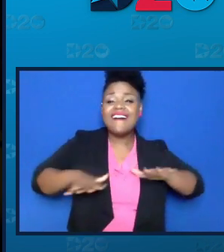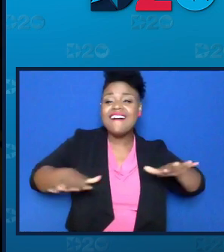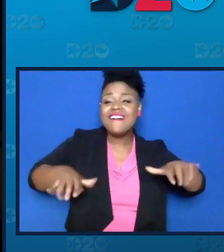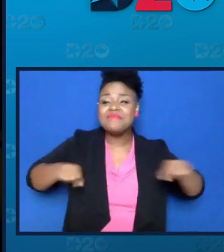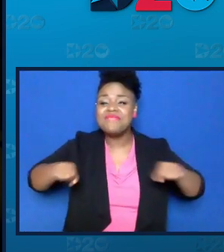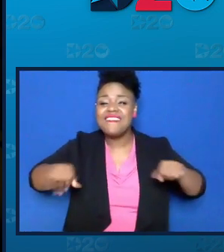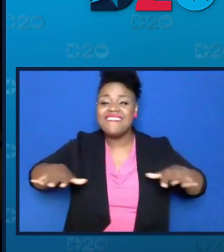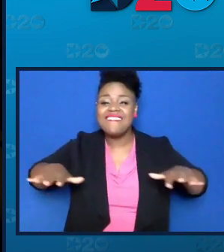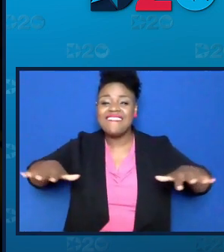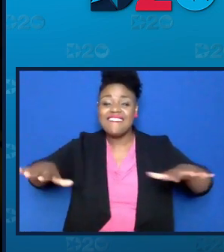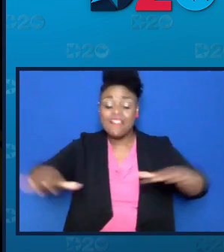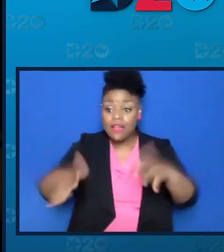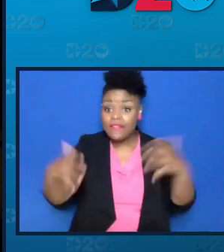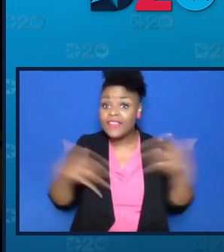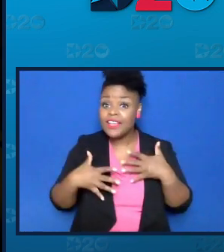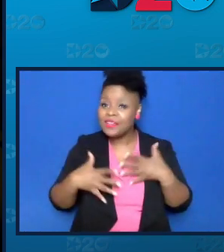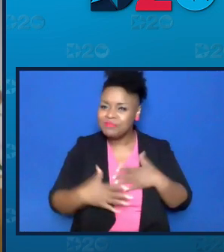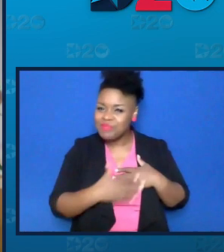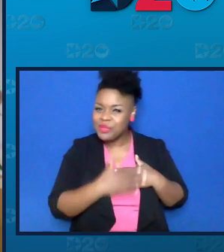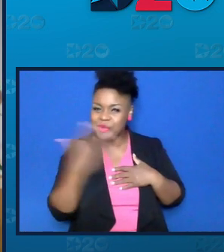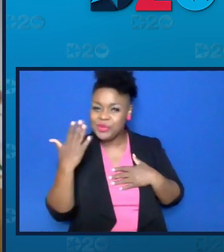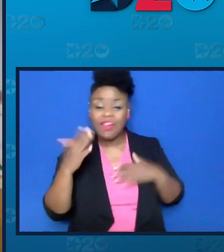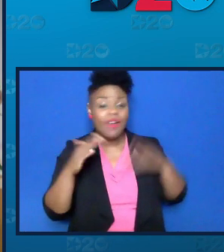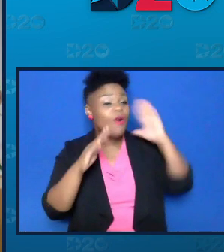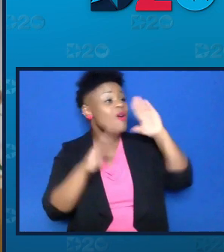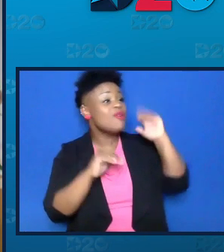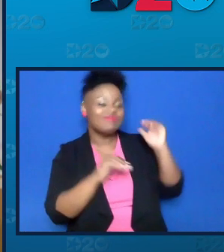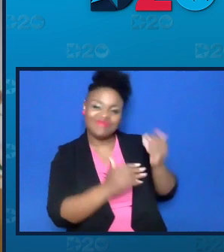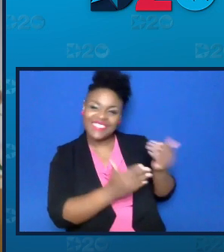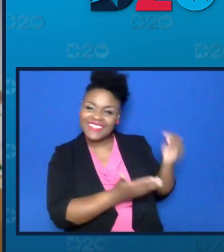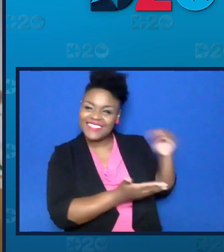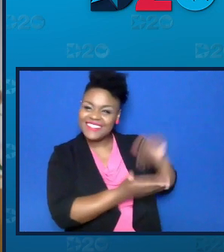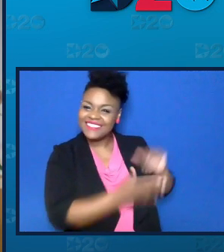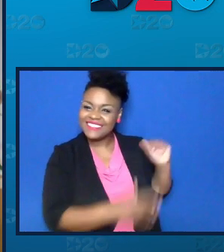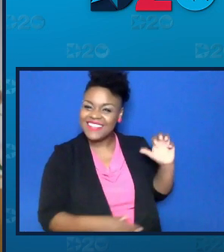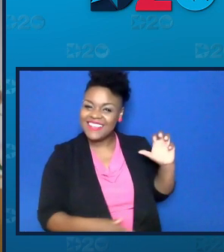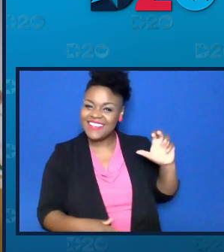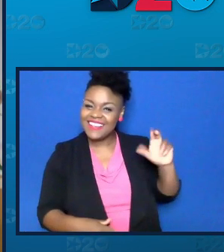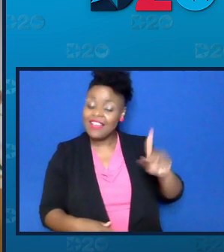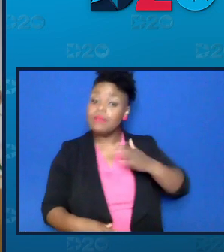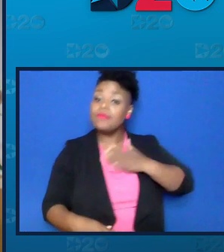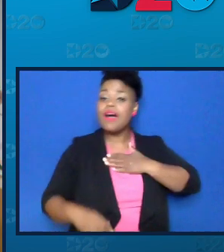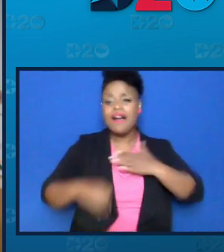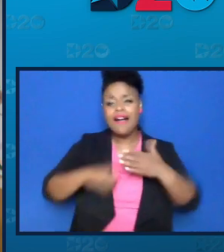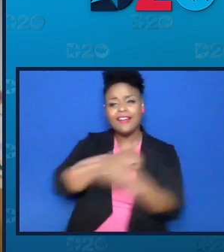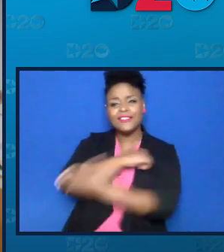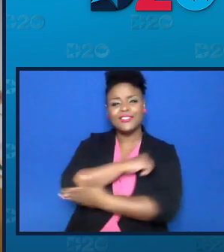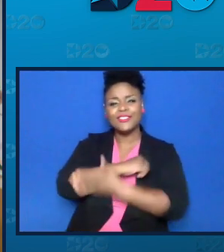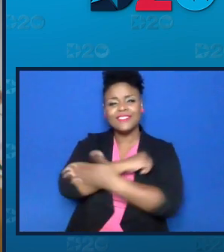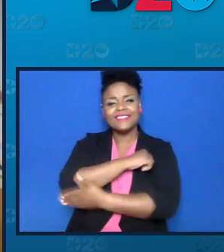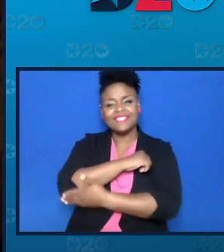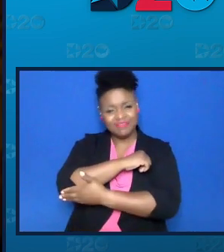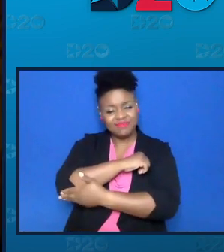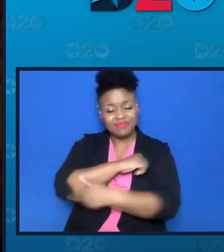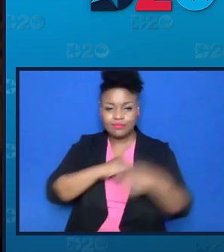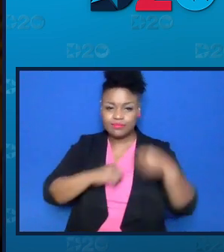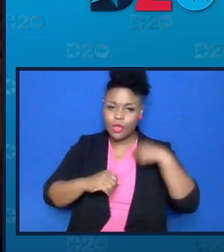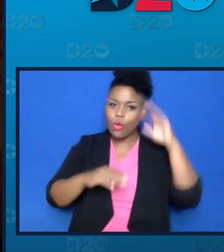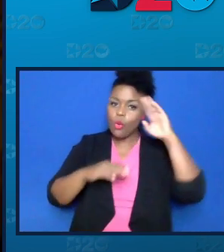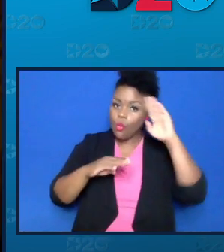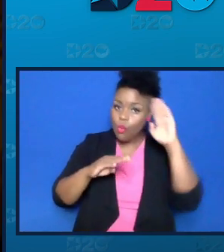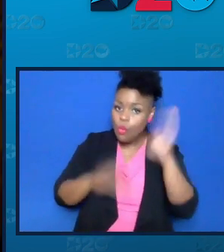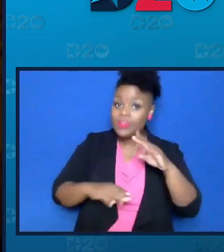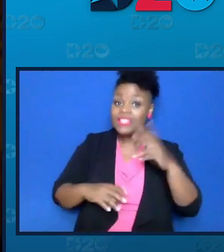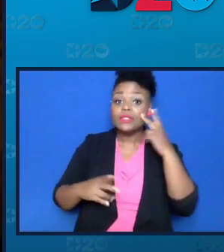fearing, but hoping again. Unity in our country. This is what I hope to see next year. I hope we've